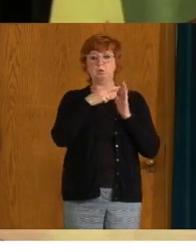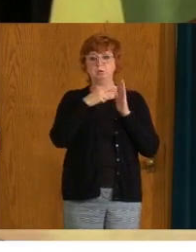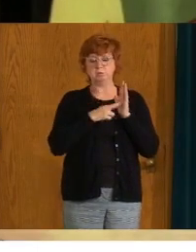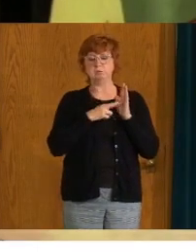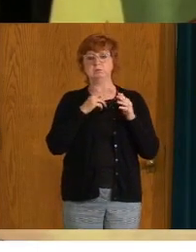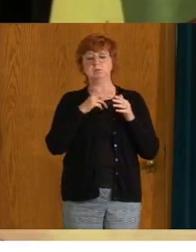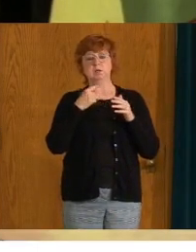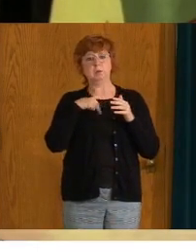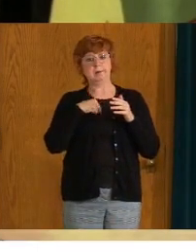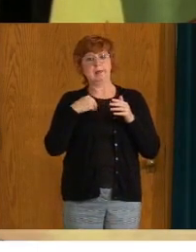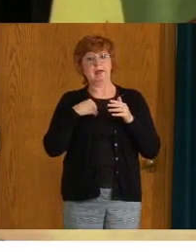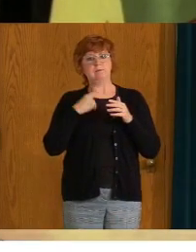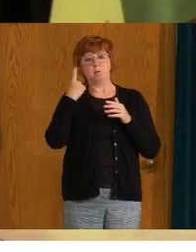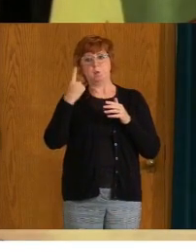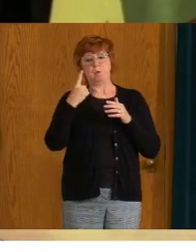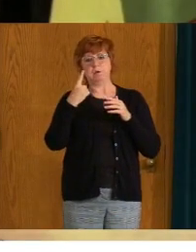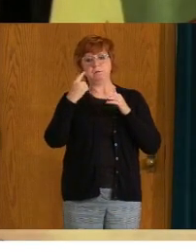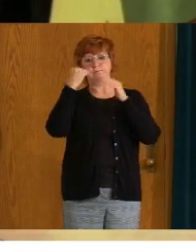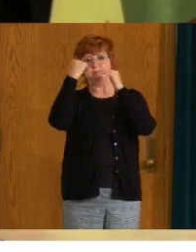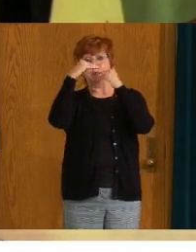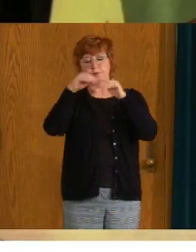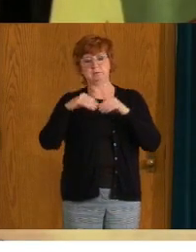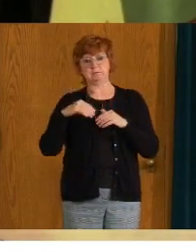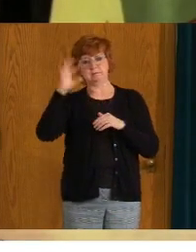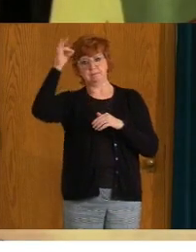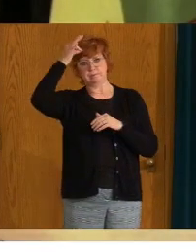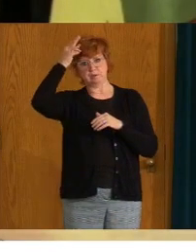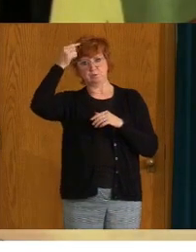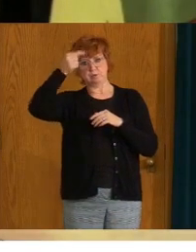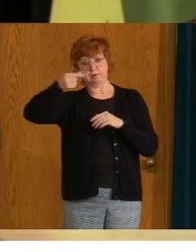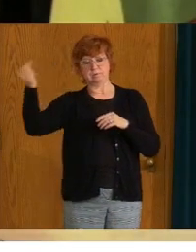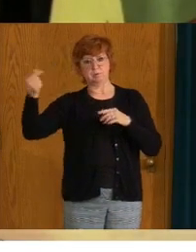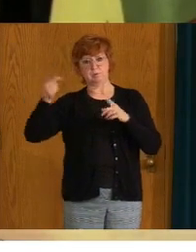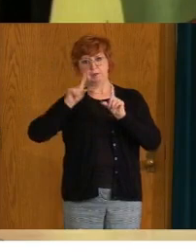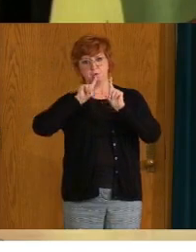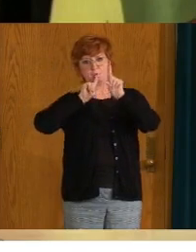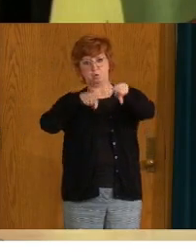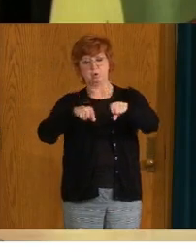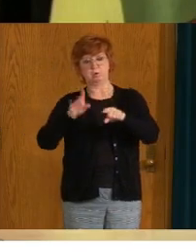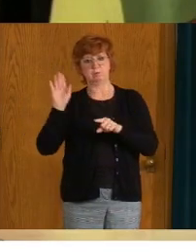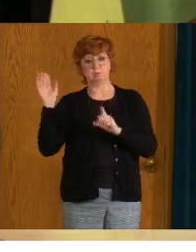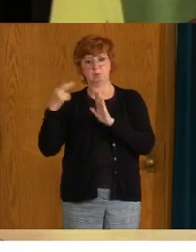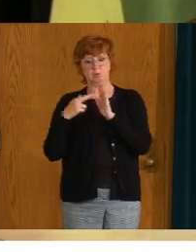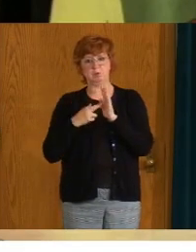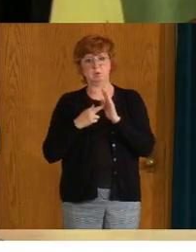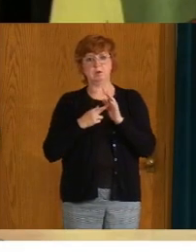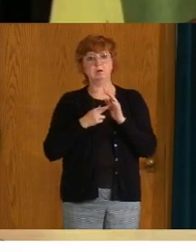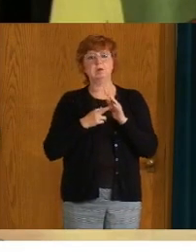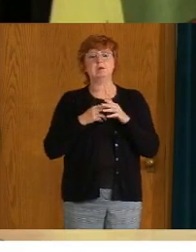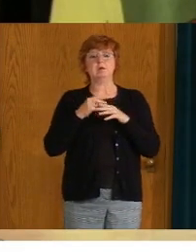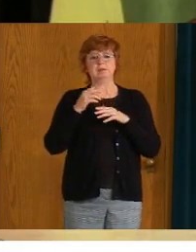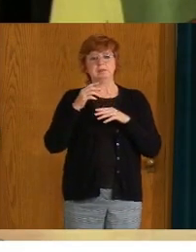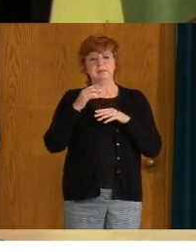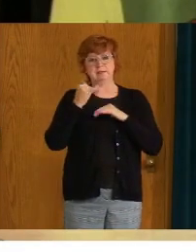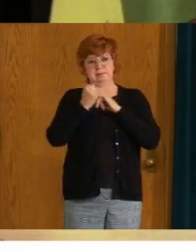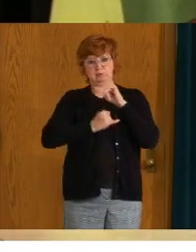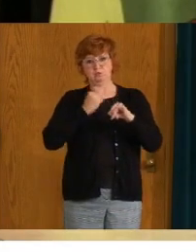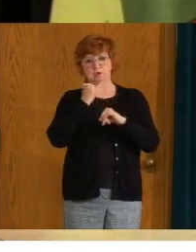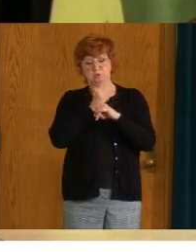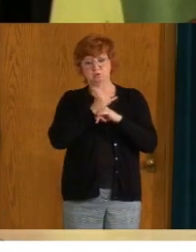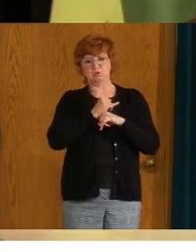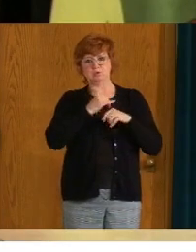that's under the control of the federal government, and that's cross-border travel or international travel. And we believe that once you are fully vaccinated, you should be